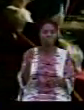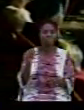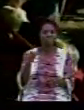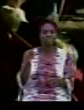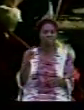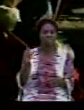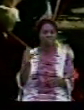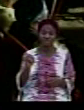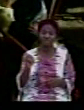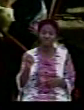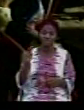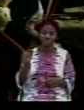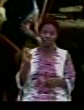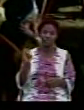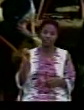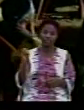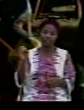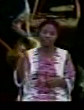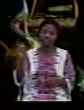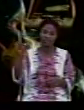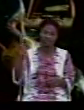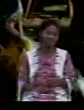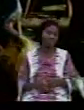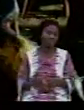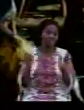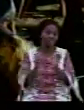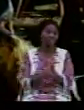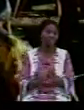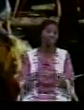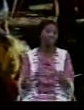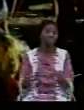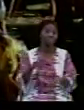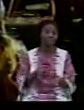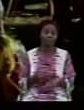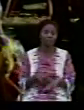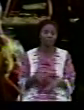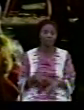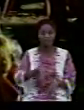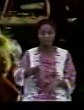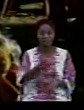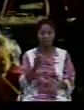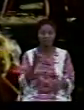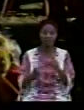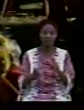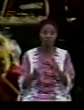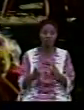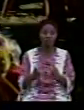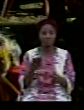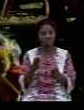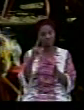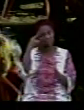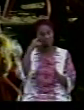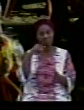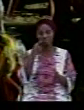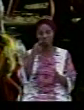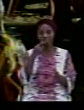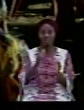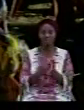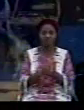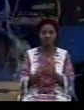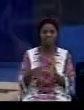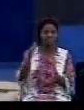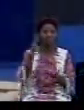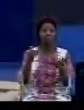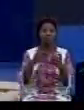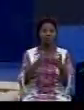time. Other people say they'll come back and get it tomorrow. When you come tomorrow, they